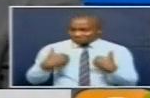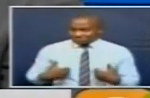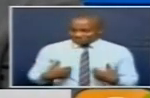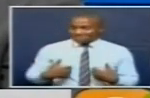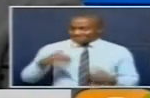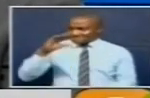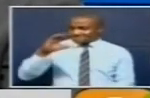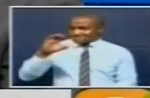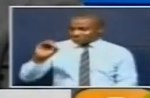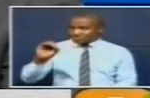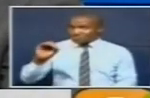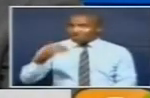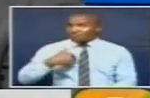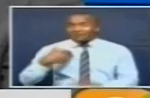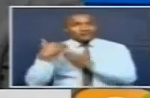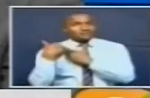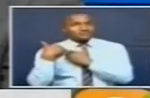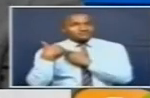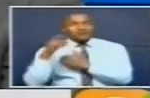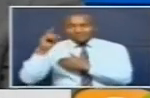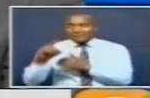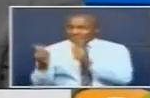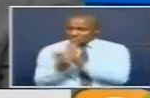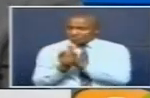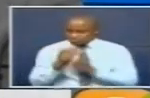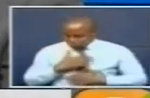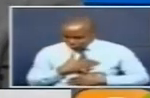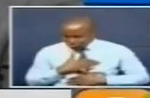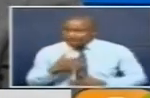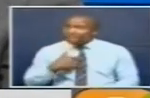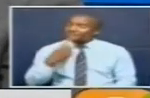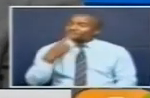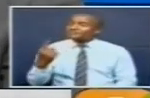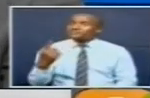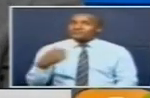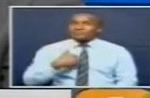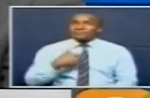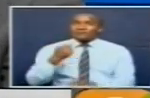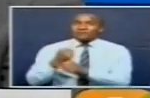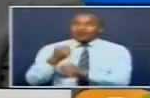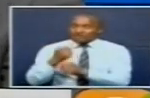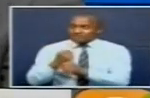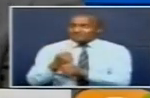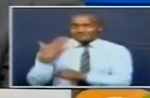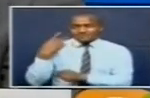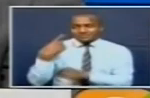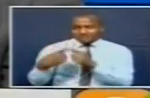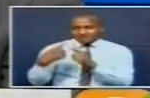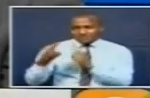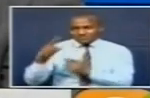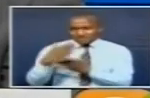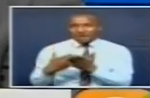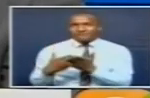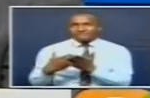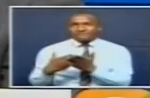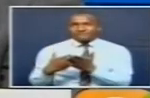institution, my duty is to be faithful to what the law says. I can tell you, I've been at the Commission for the last 2.5 years. Mm-hmm. We've done